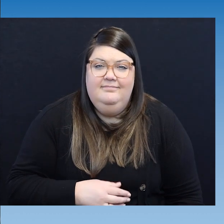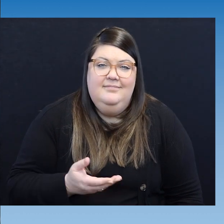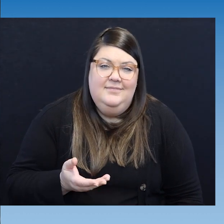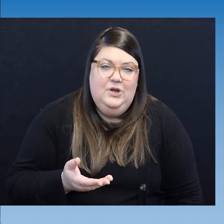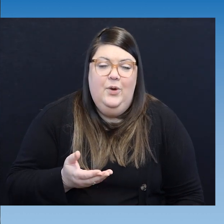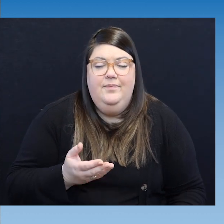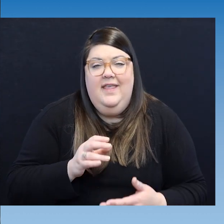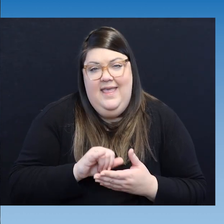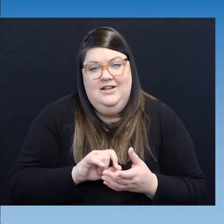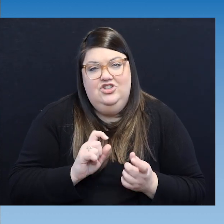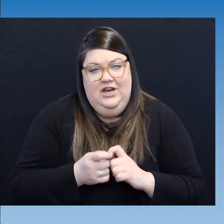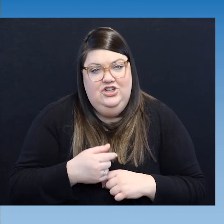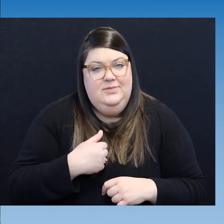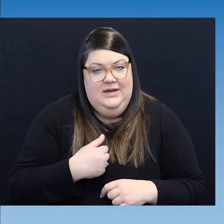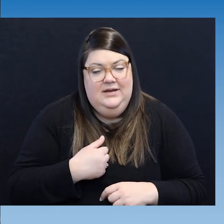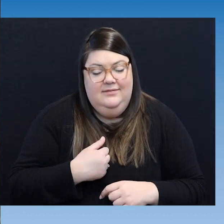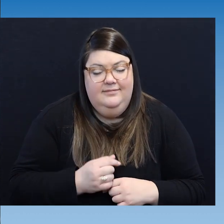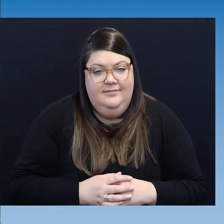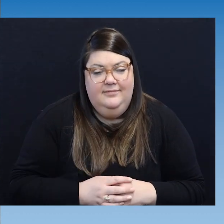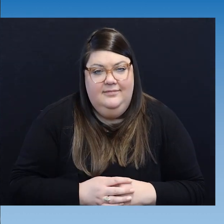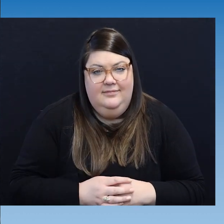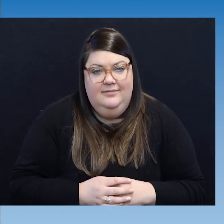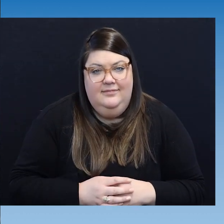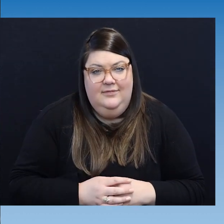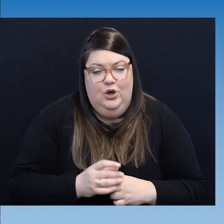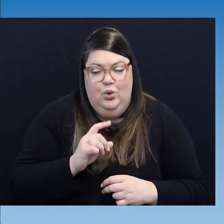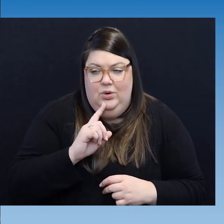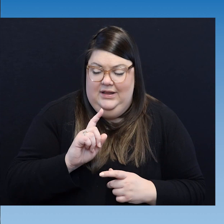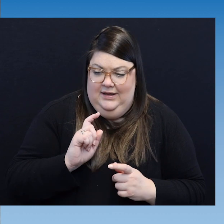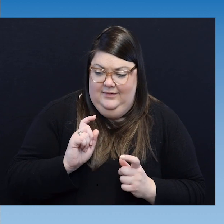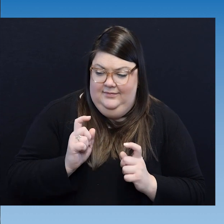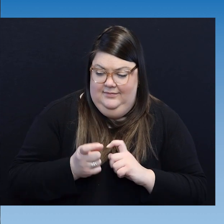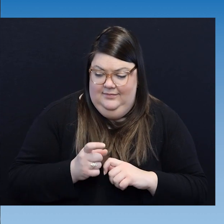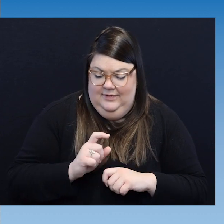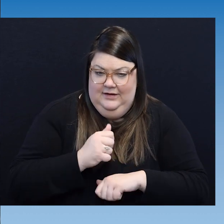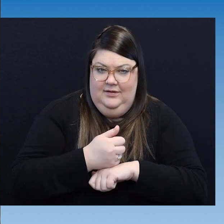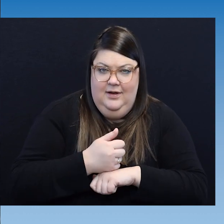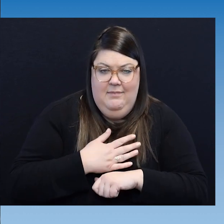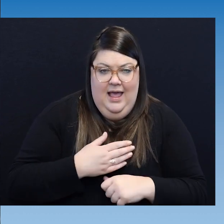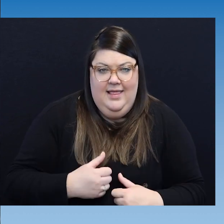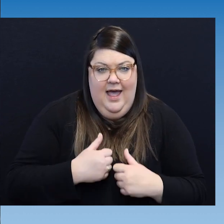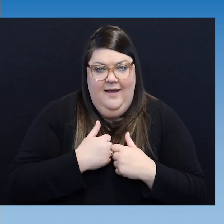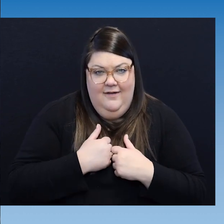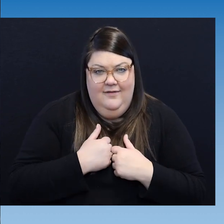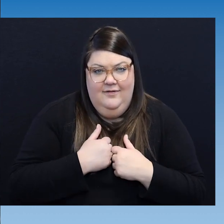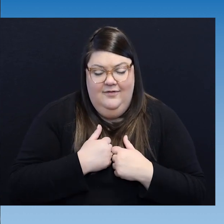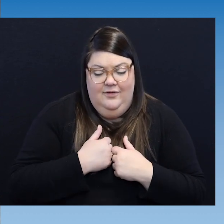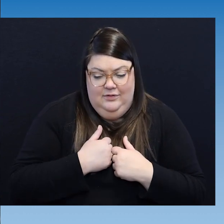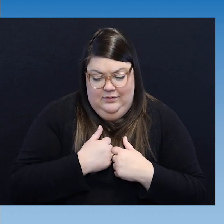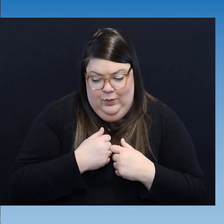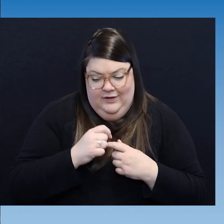And so that has changed me, or, you know, really formulated my life with, you